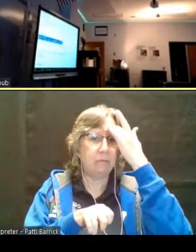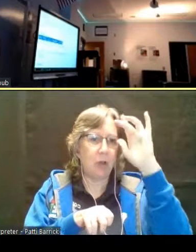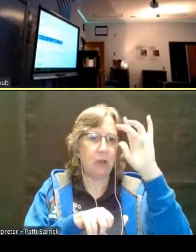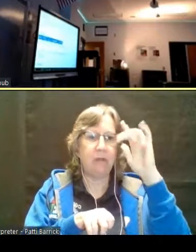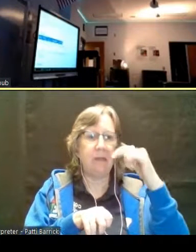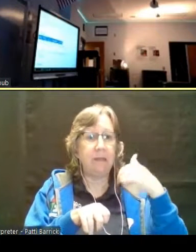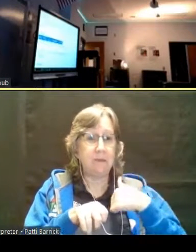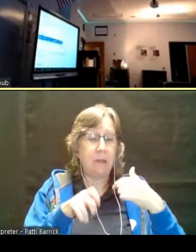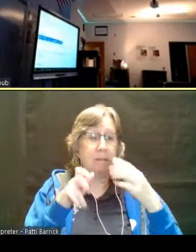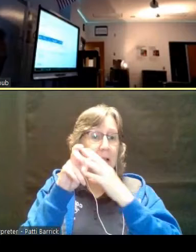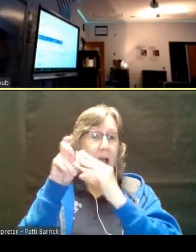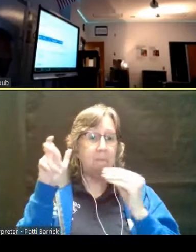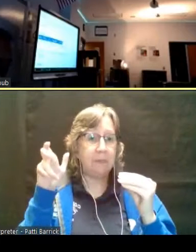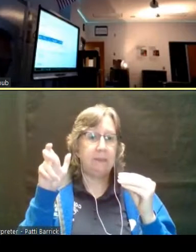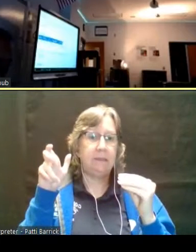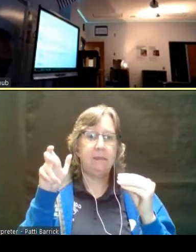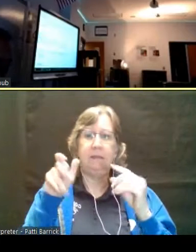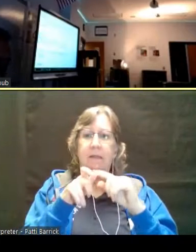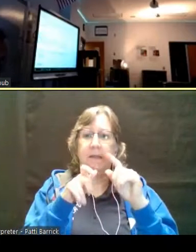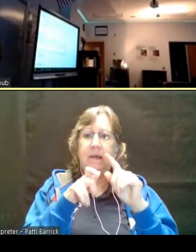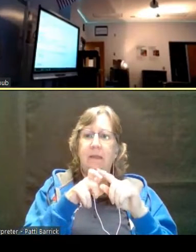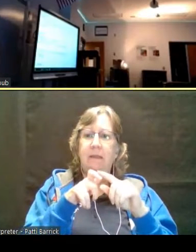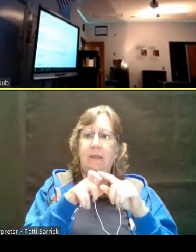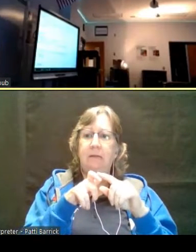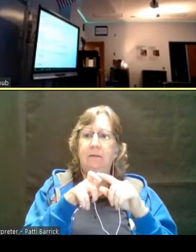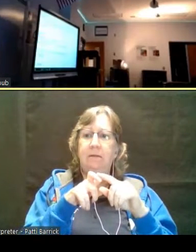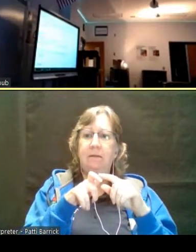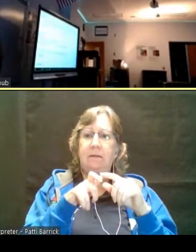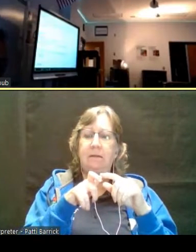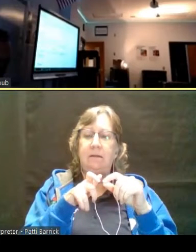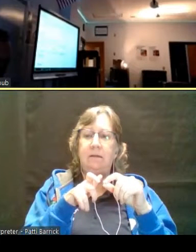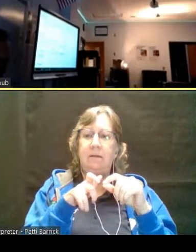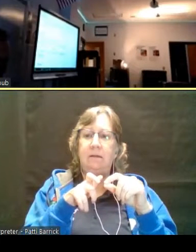So I'm going to copy this, and I'm going to put it right here.